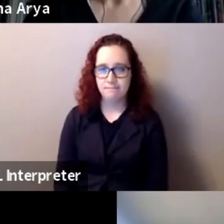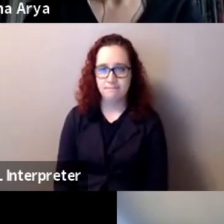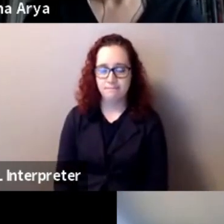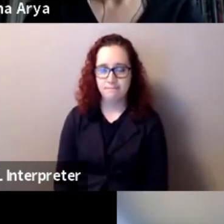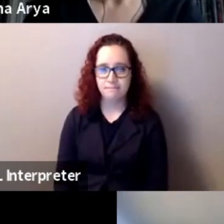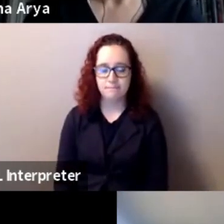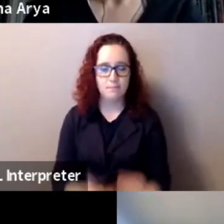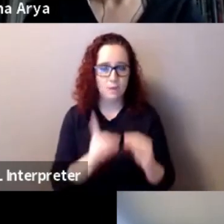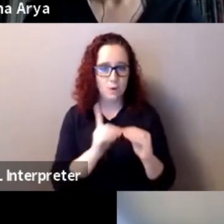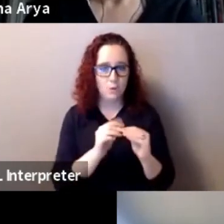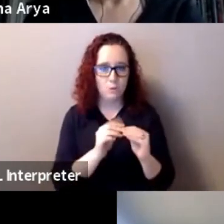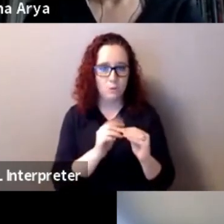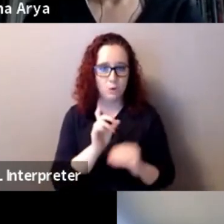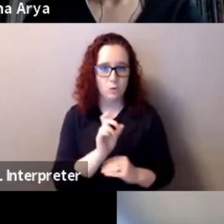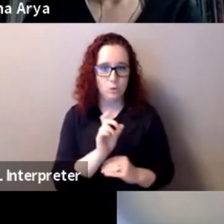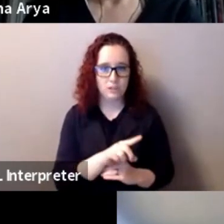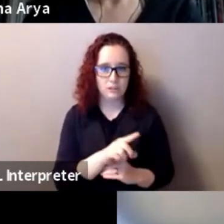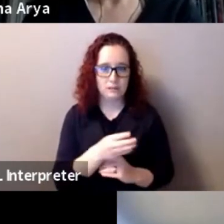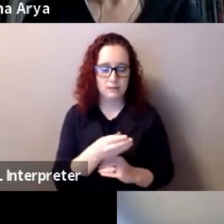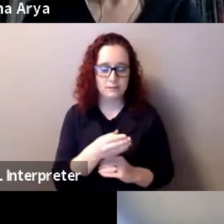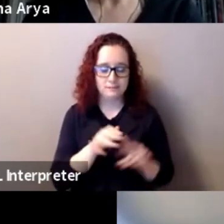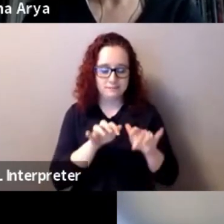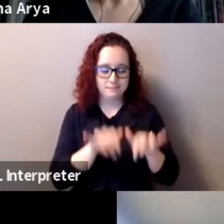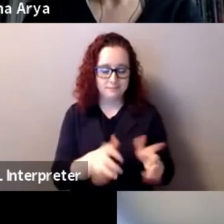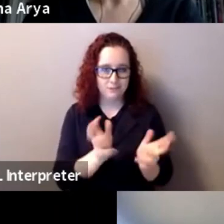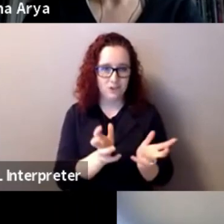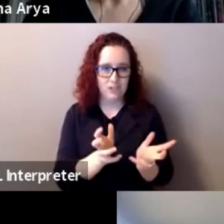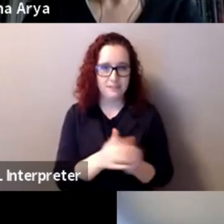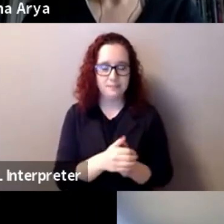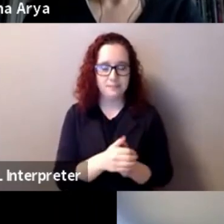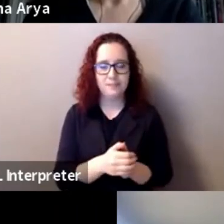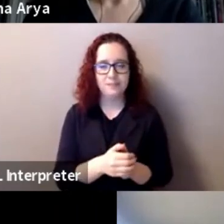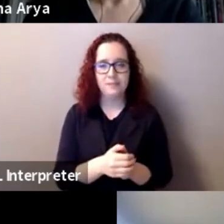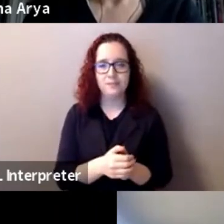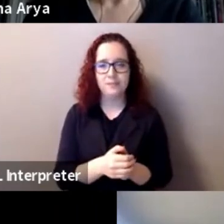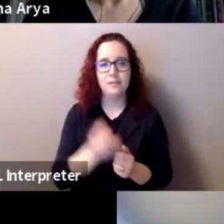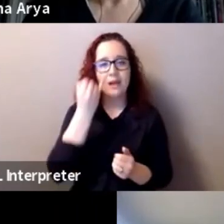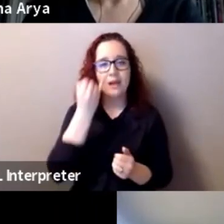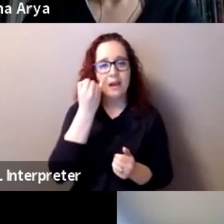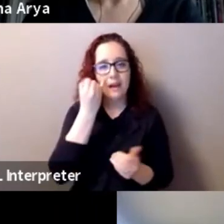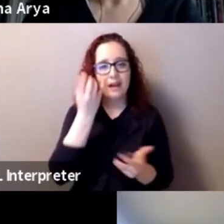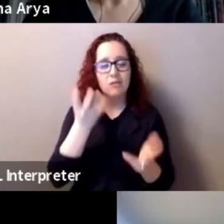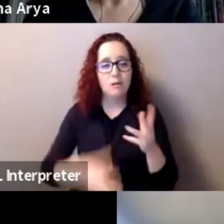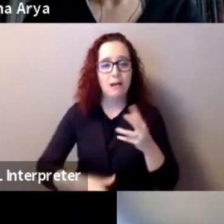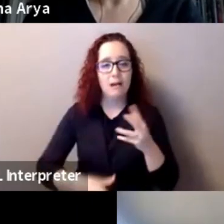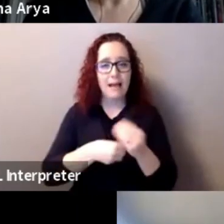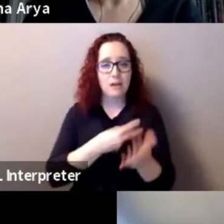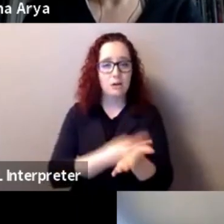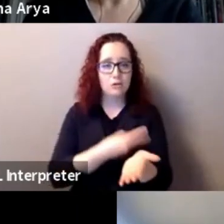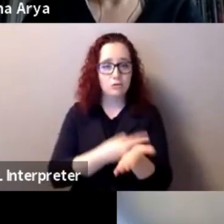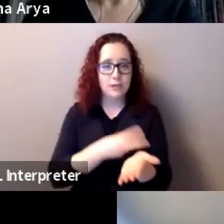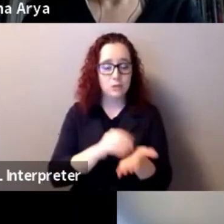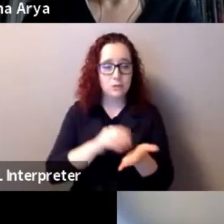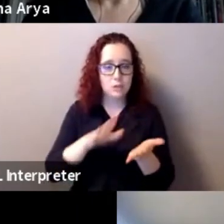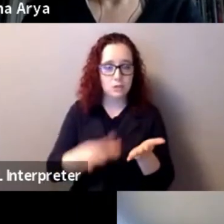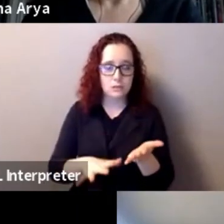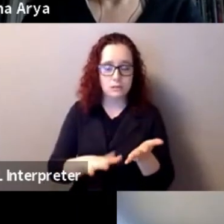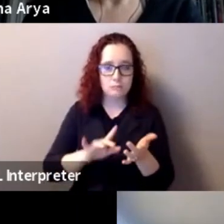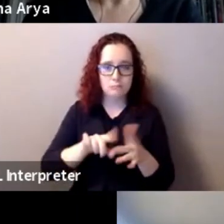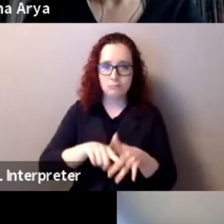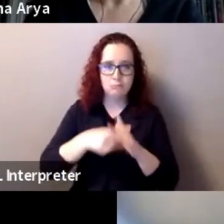We had one more question that was submitted in the chat, and that is, if we want to add graduate students, when do we start this process?